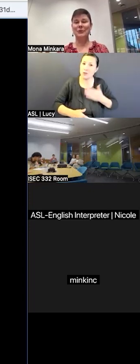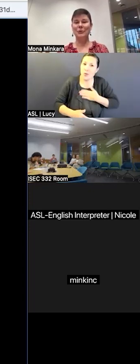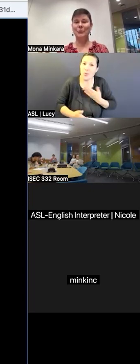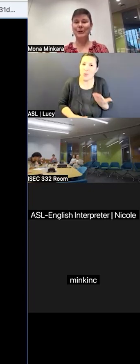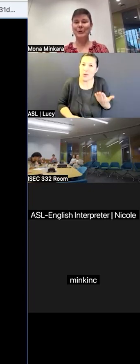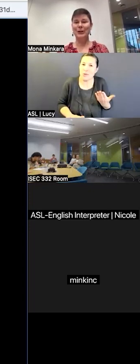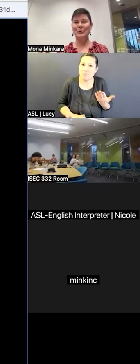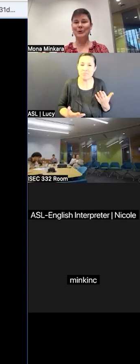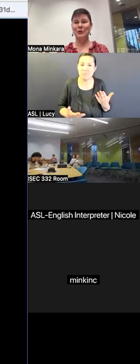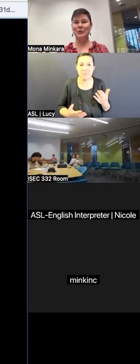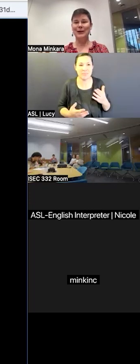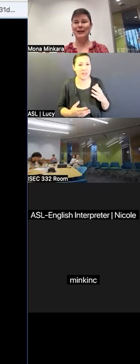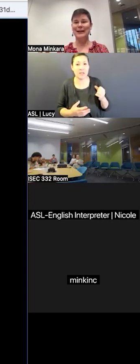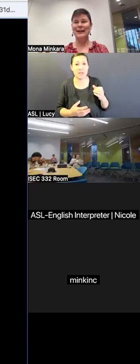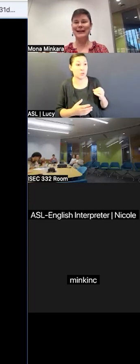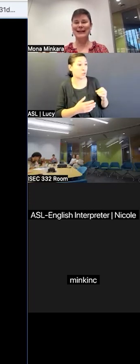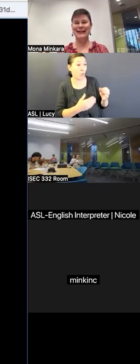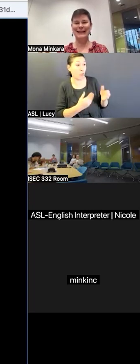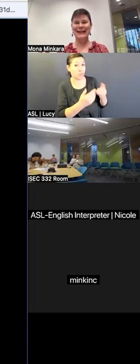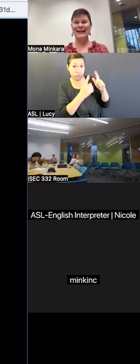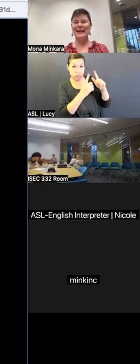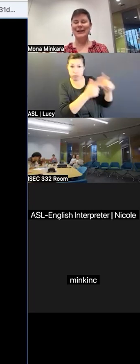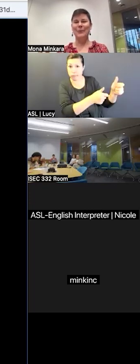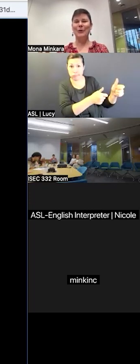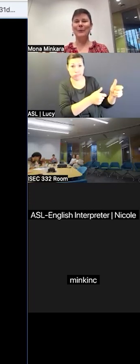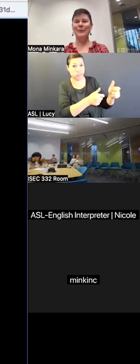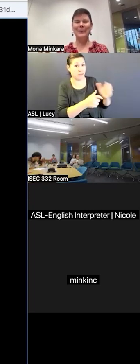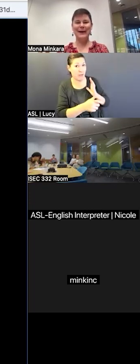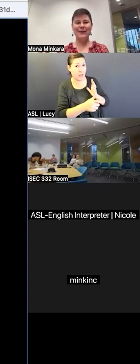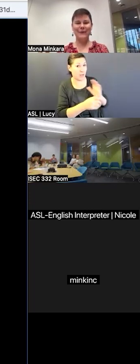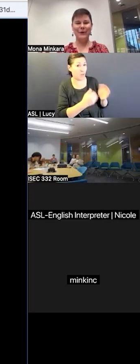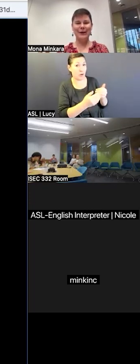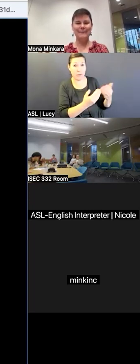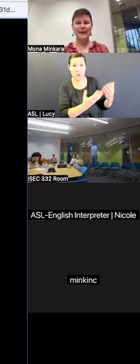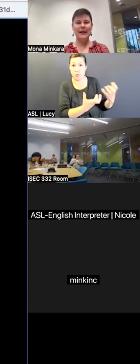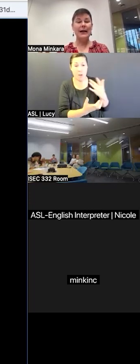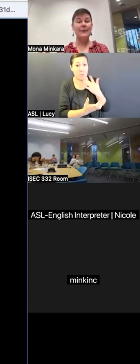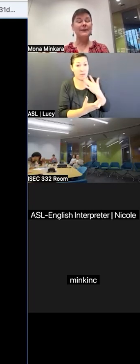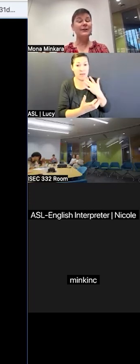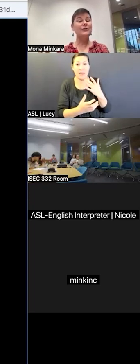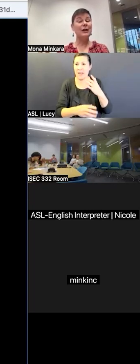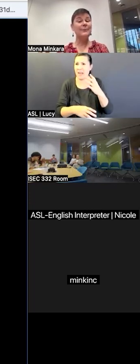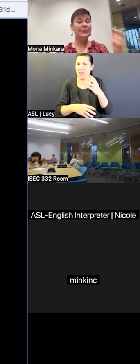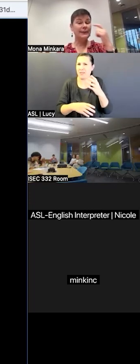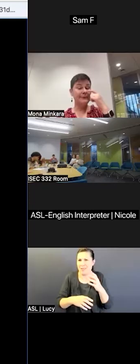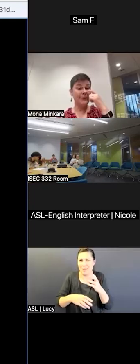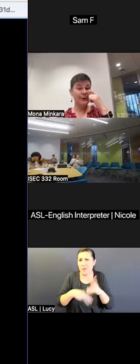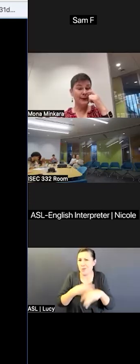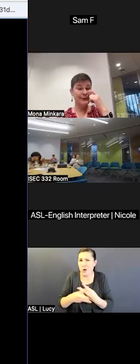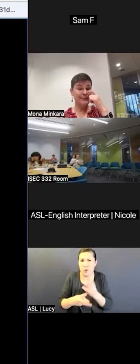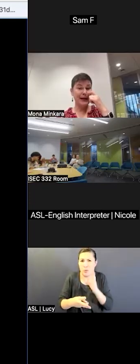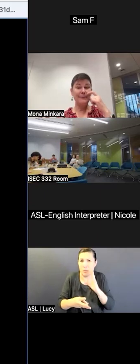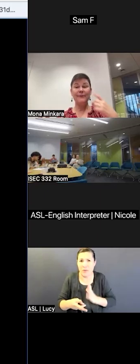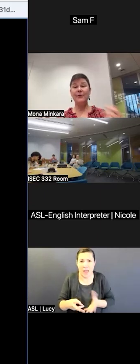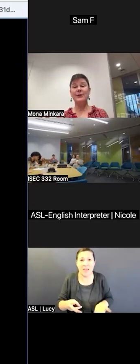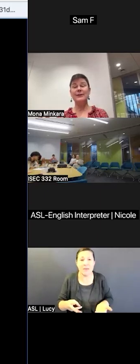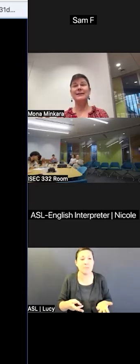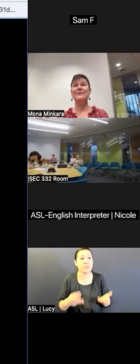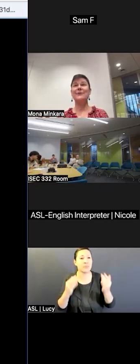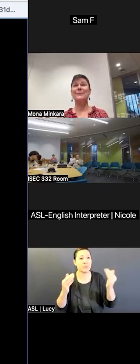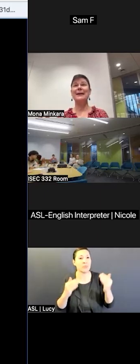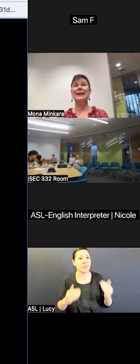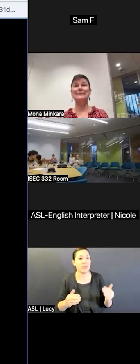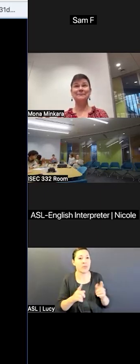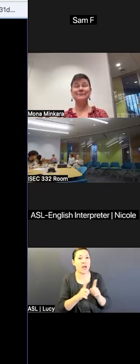just do what you need to do, and the world will be better for it. This incredible deep focus. Hyper